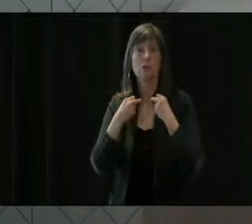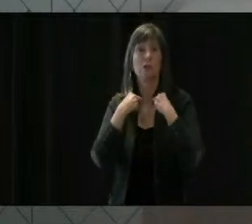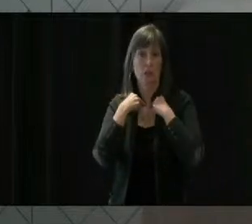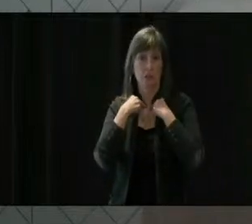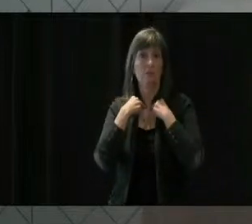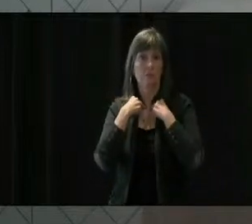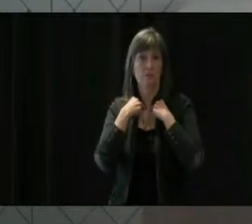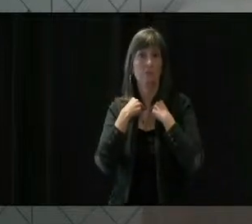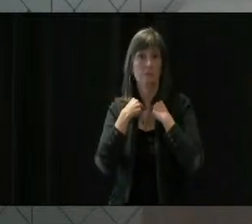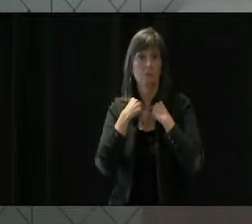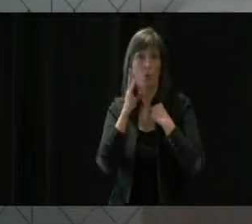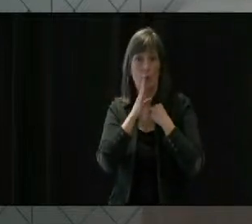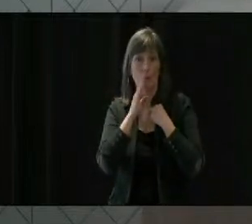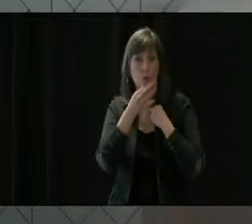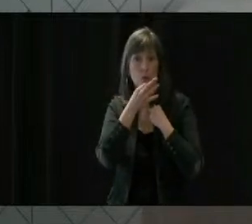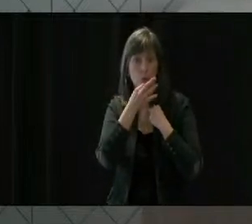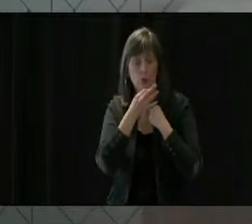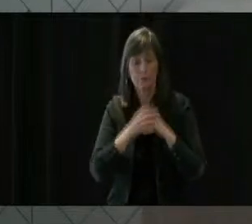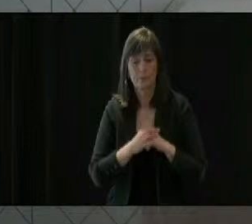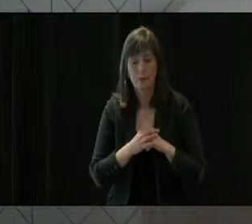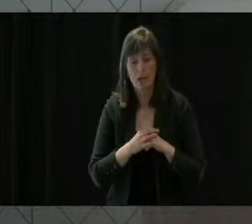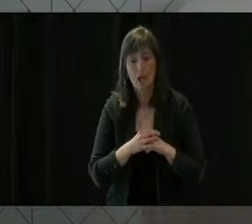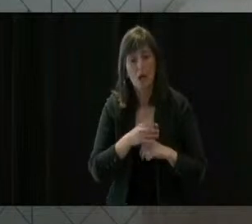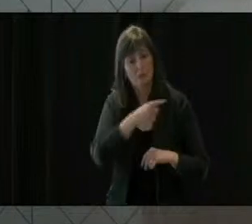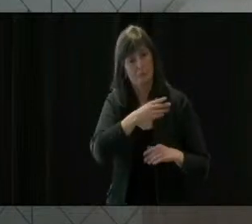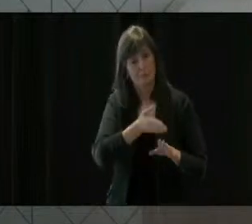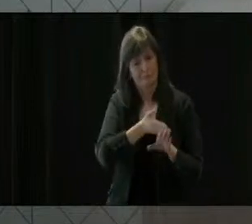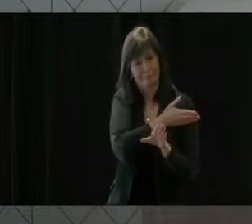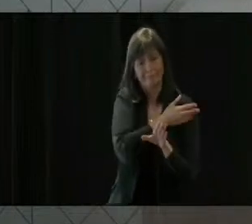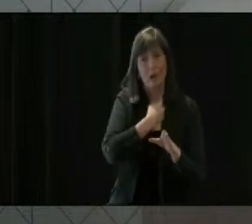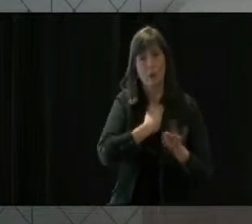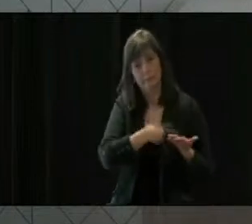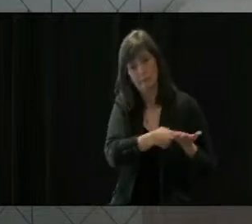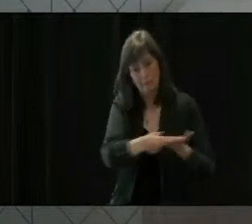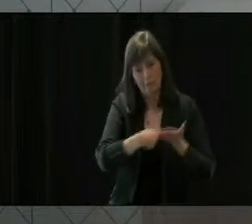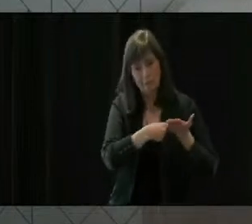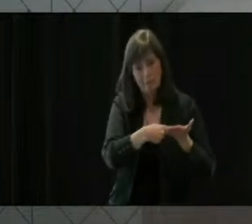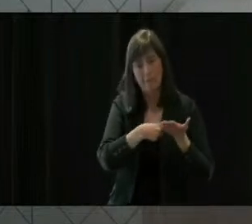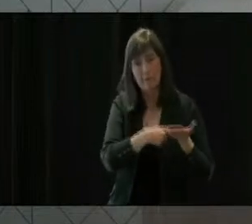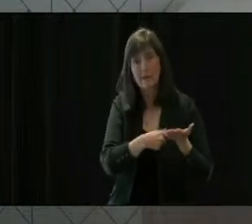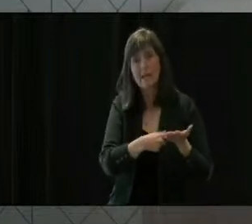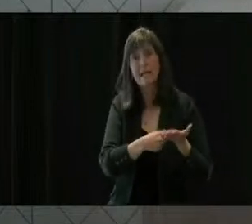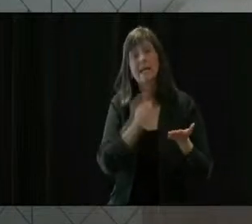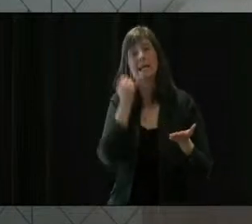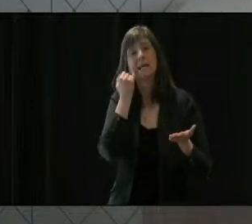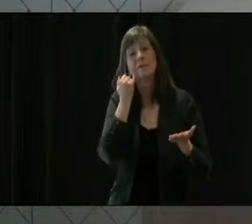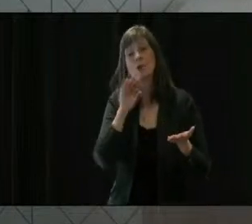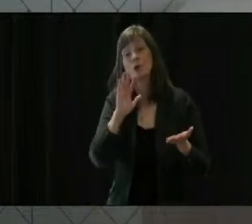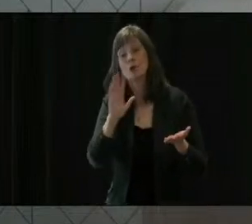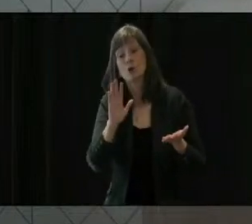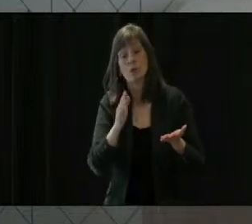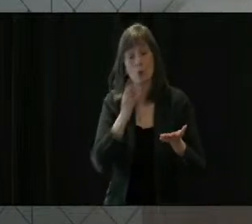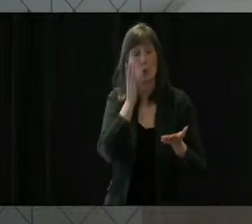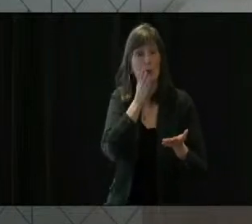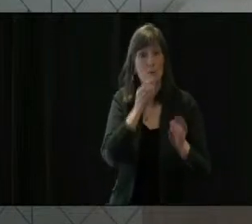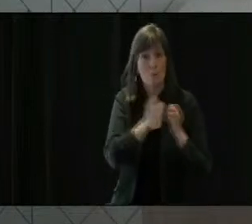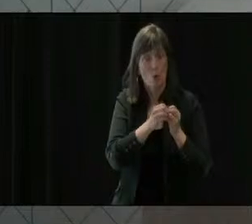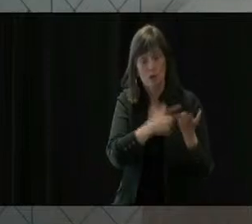this. I guess, what do you believe the consequence would be if your recommendations get watered down through those consultations?